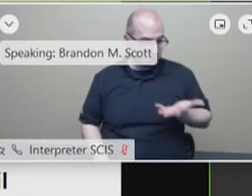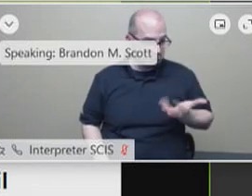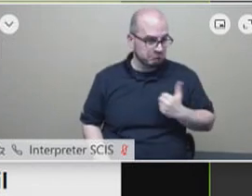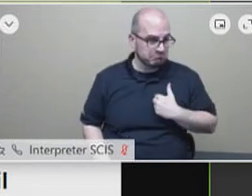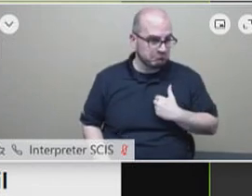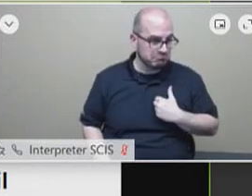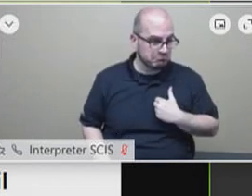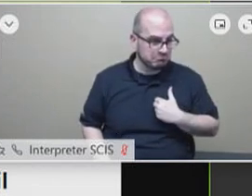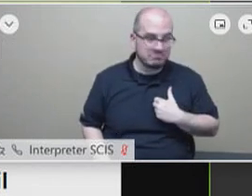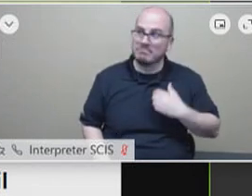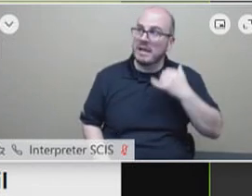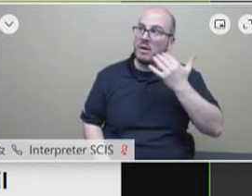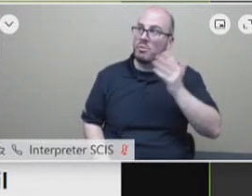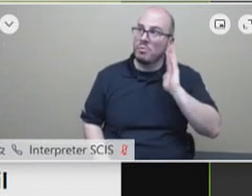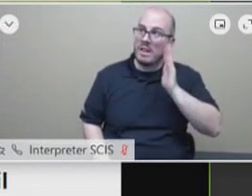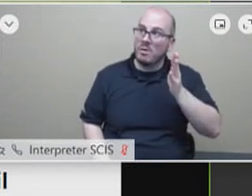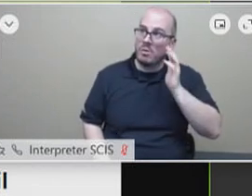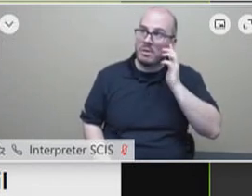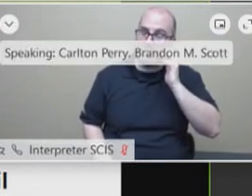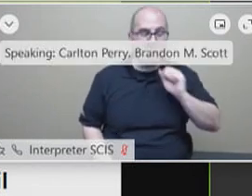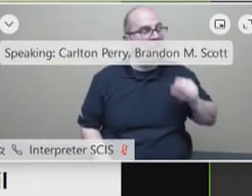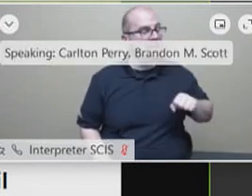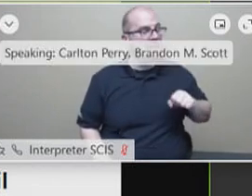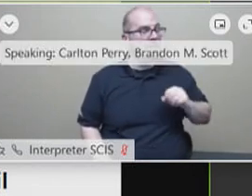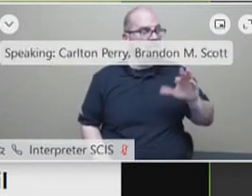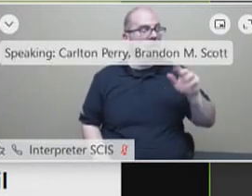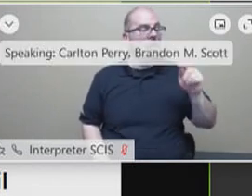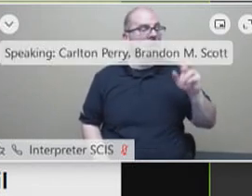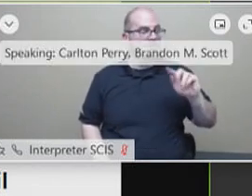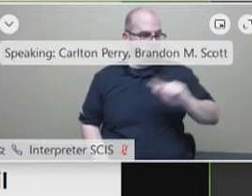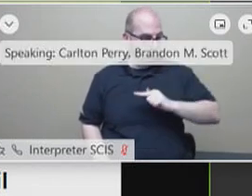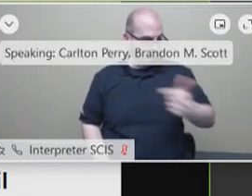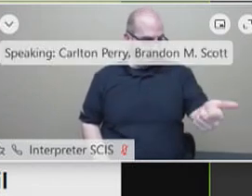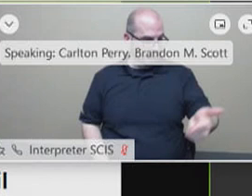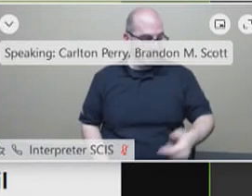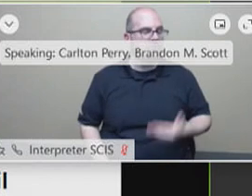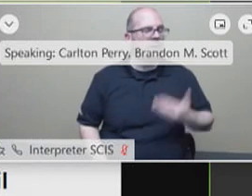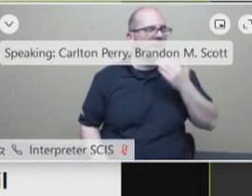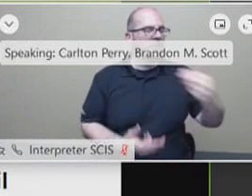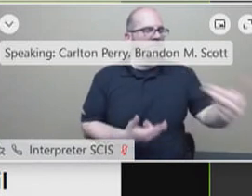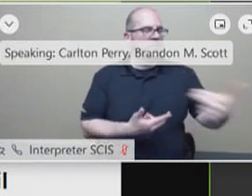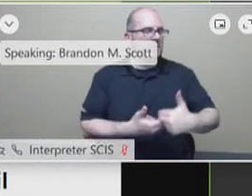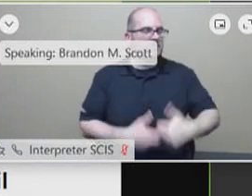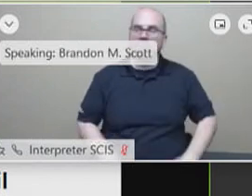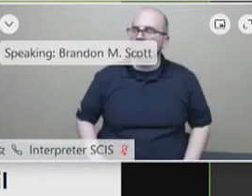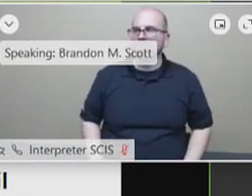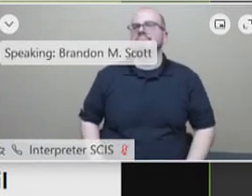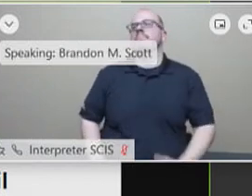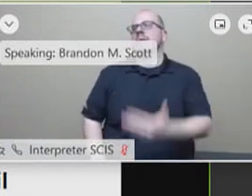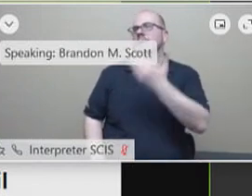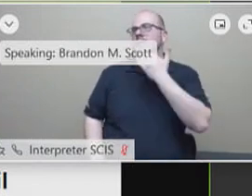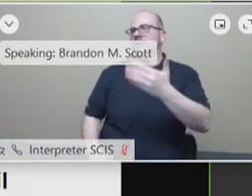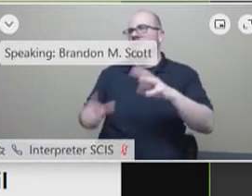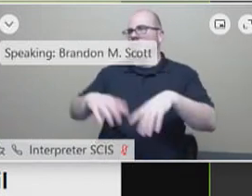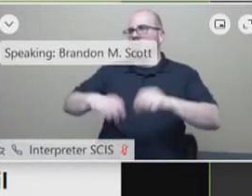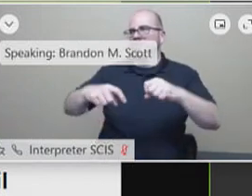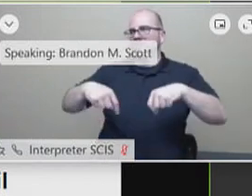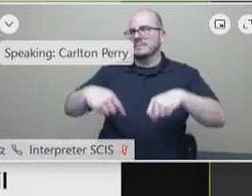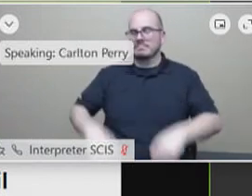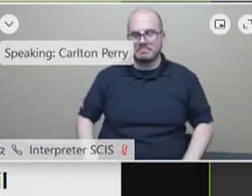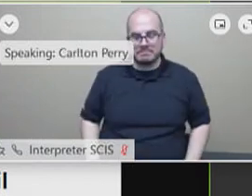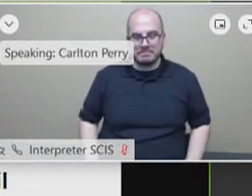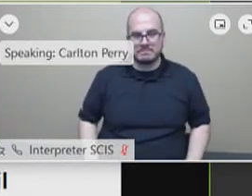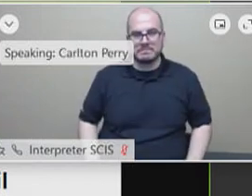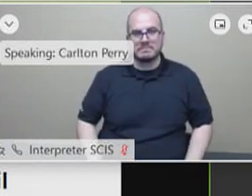Yes. Hello. Yep. Colton, the floor is yours. Thank you for joining us. Thank you so much for having me. My